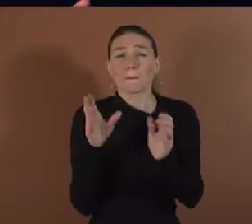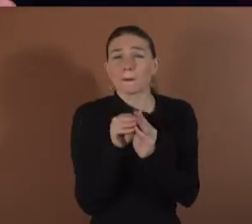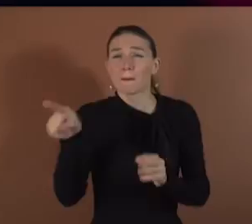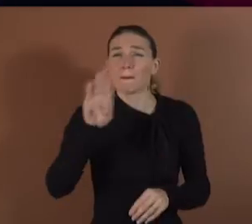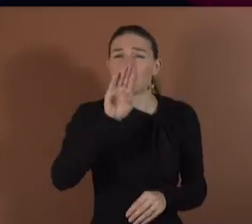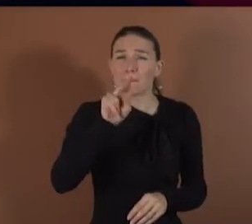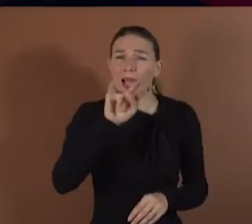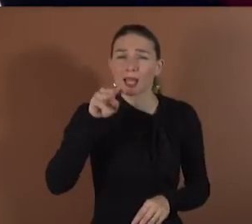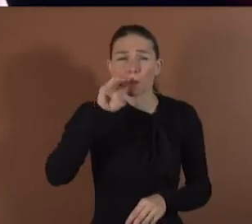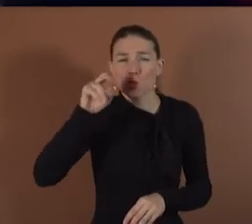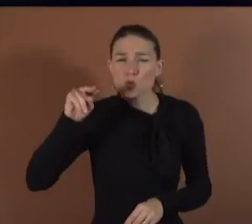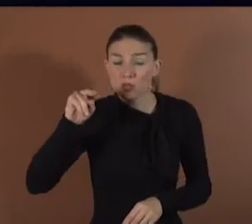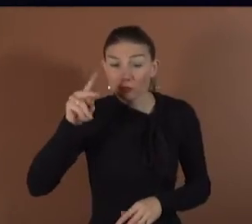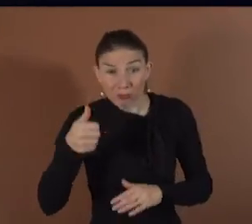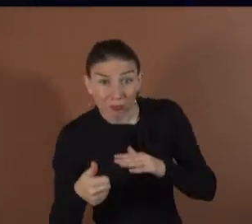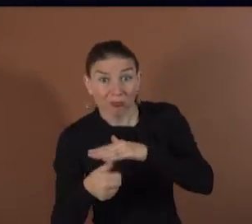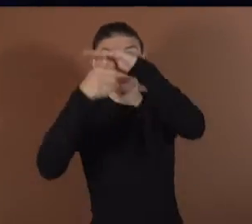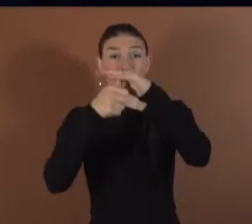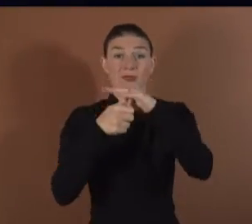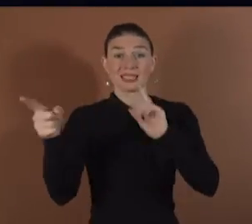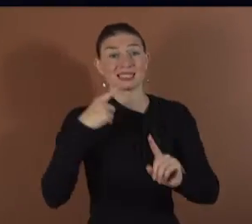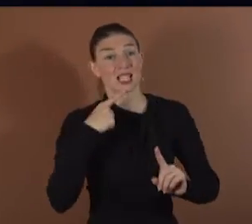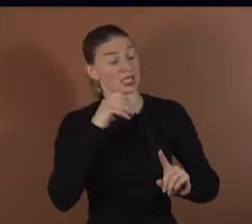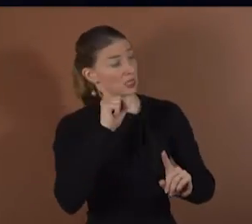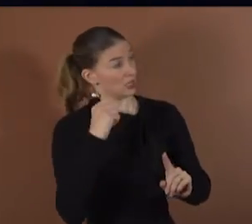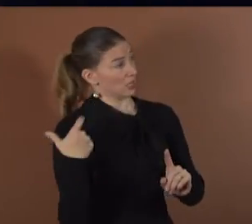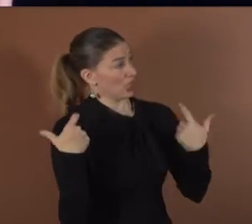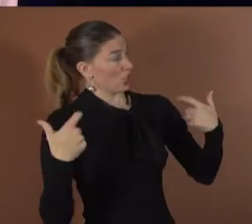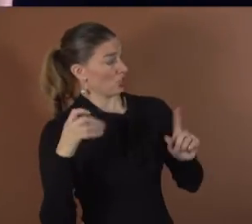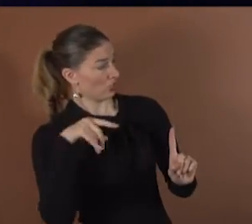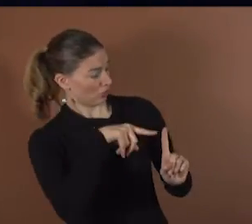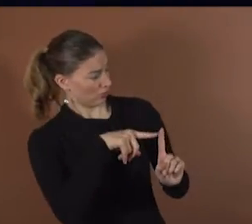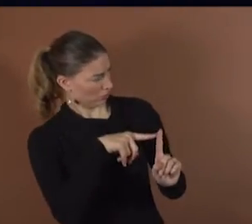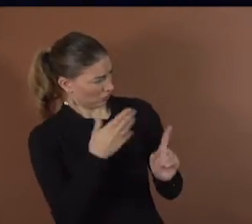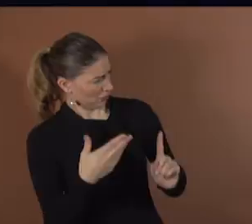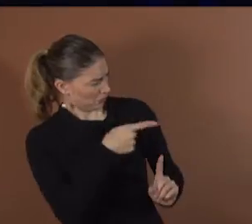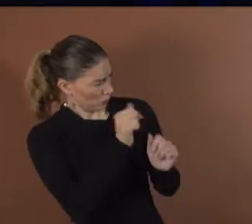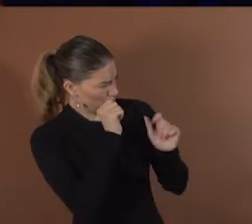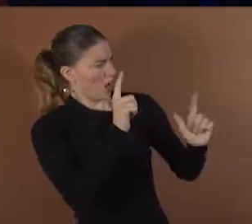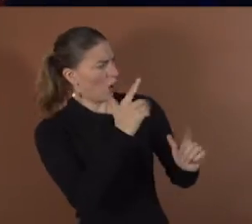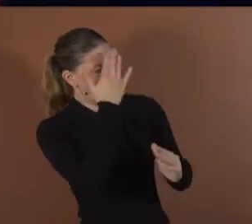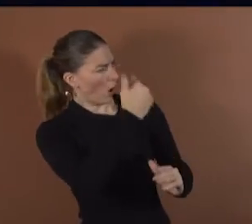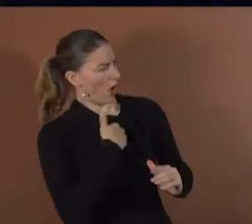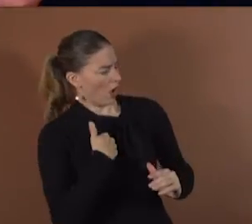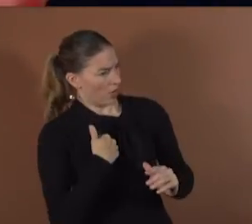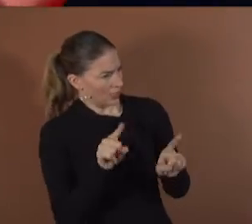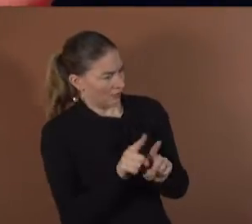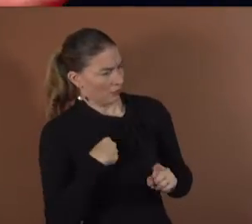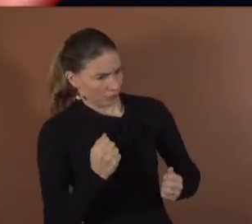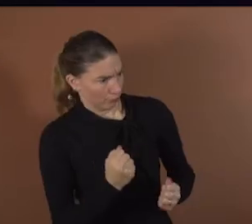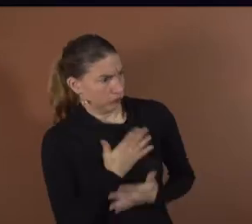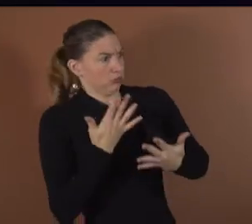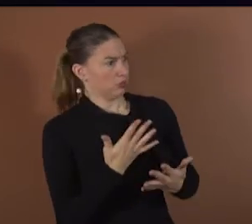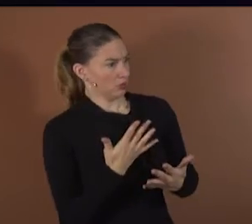to him, Secretary General, you might be surprised at why I am so passionate about climate change when,